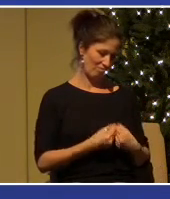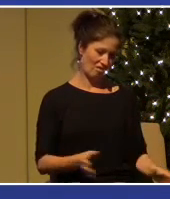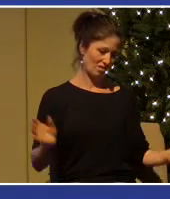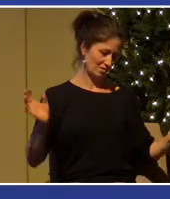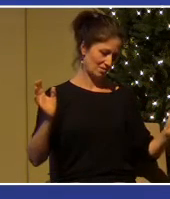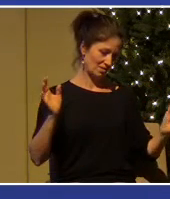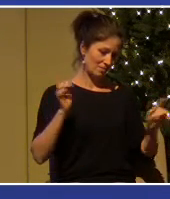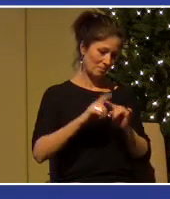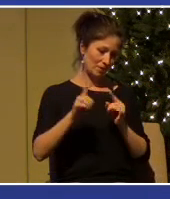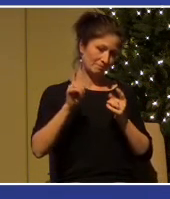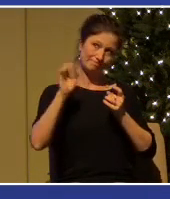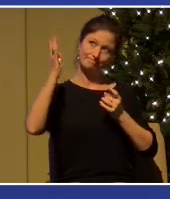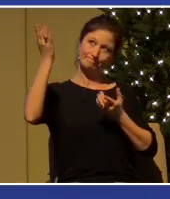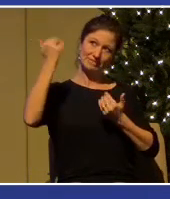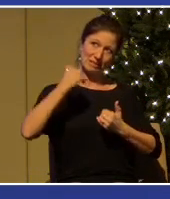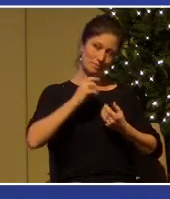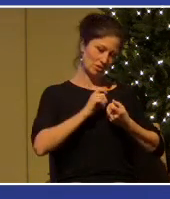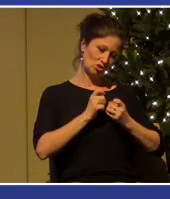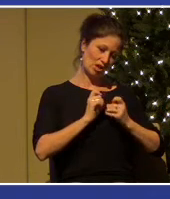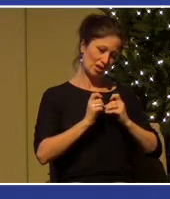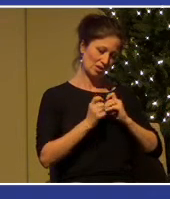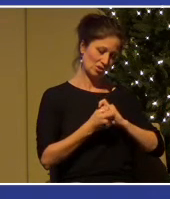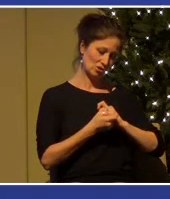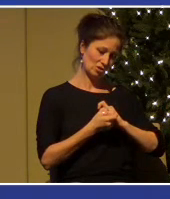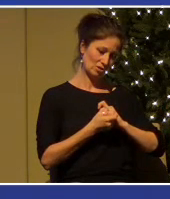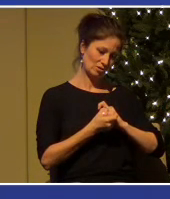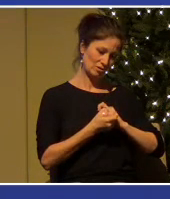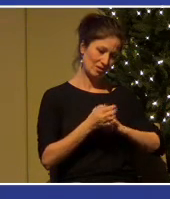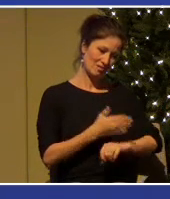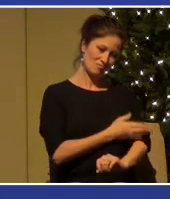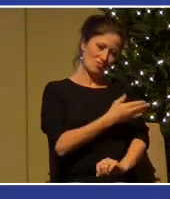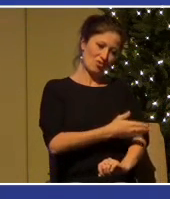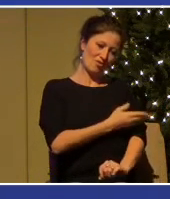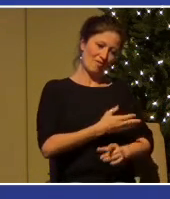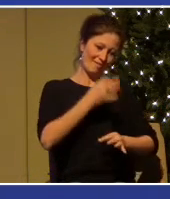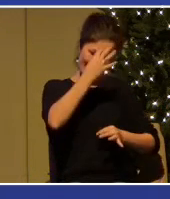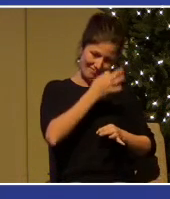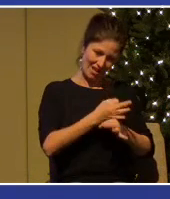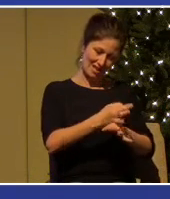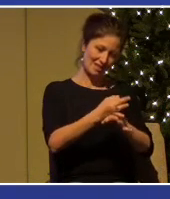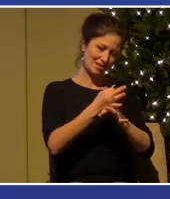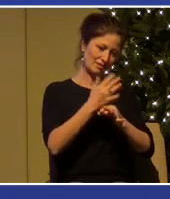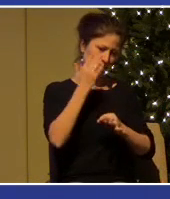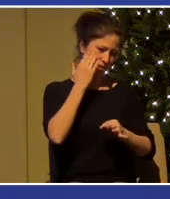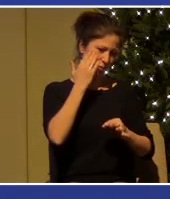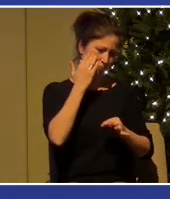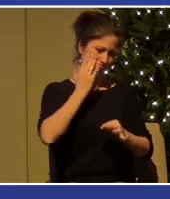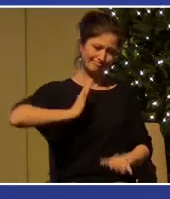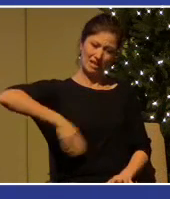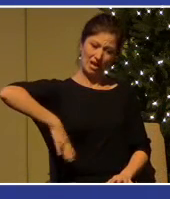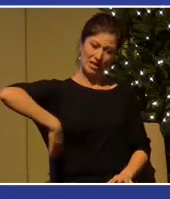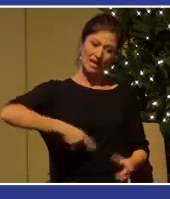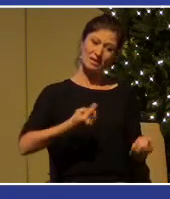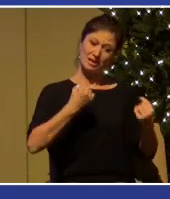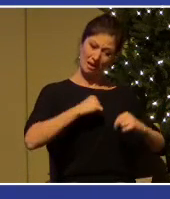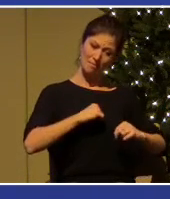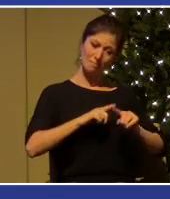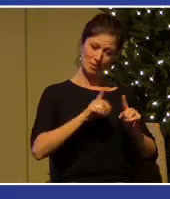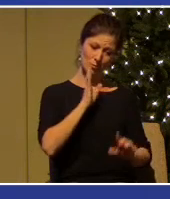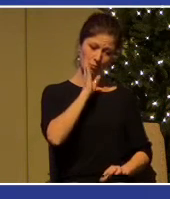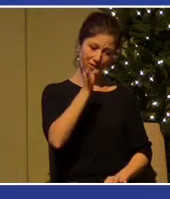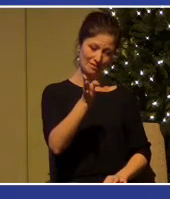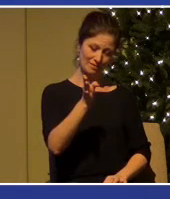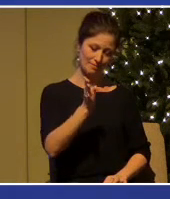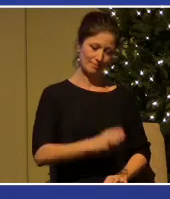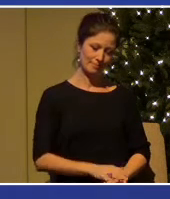faith, faith in us for the places where you're going to come yet, because you have come. Faith for those